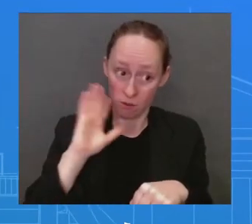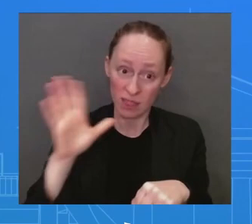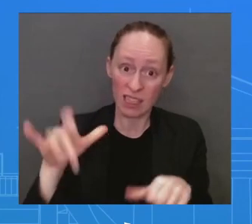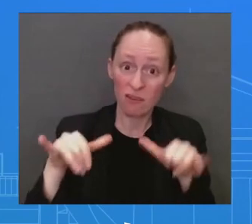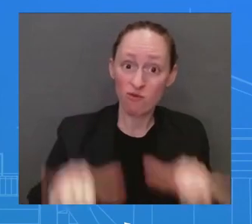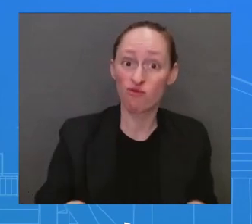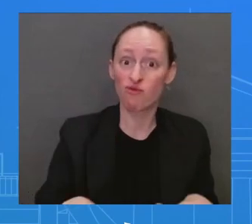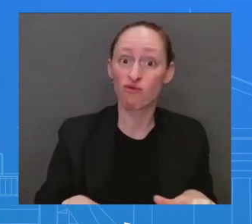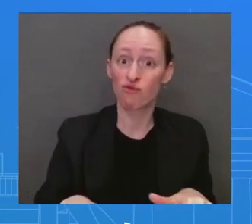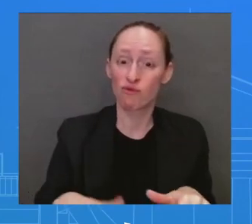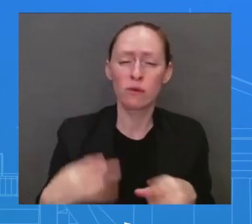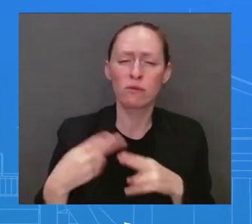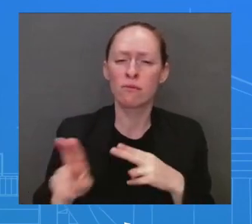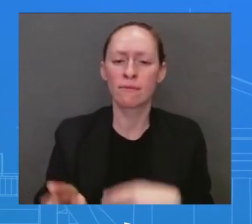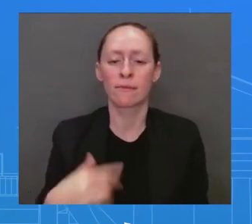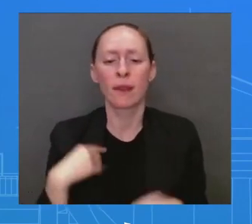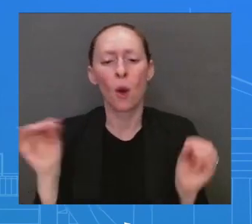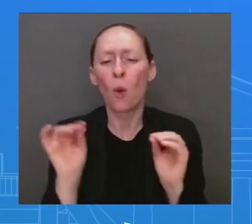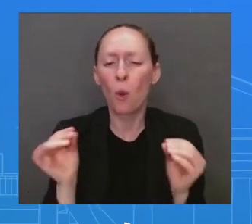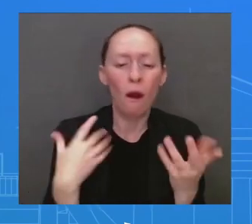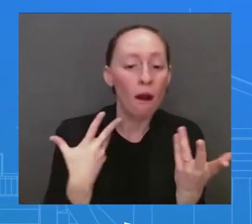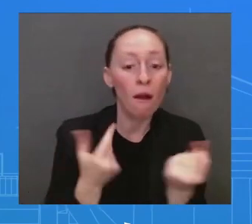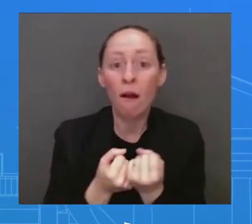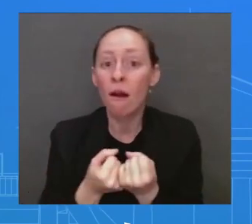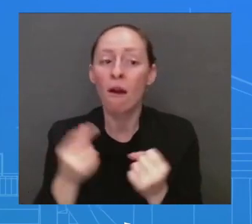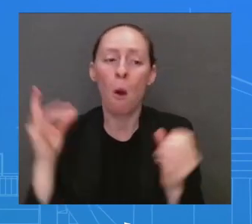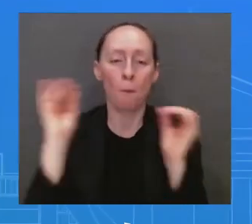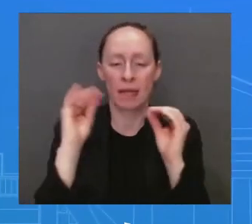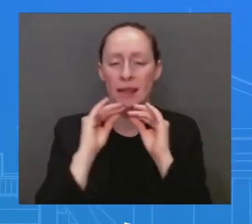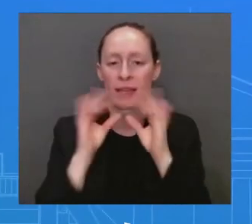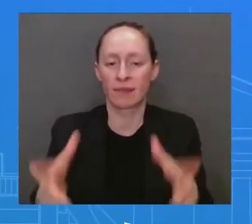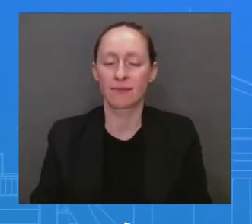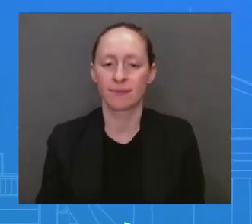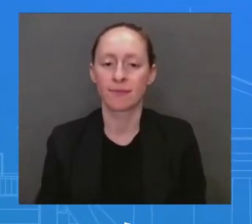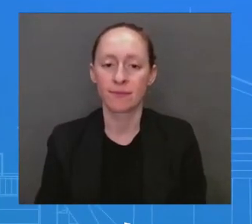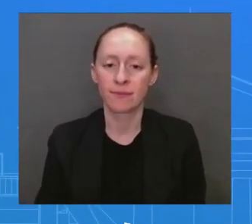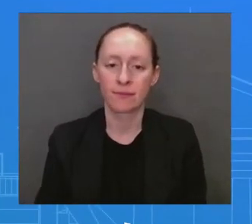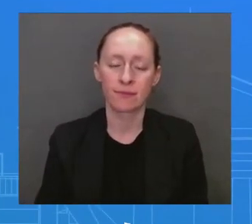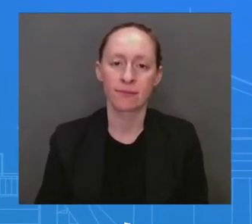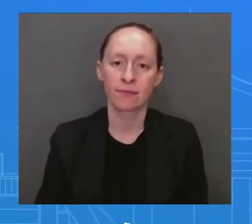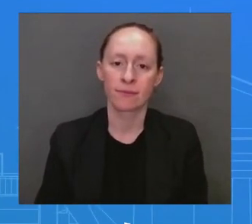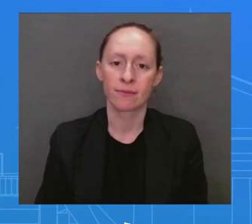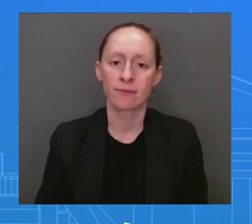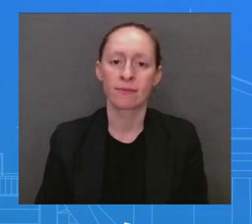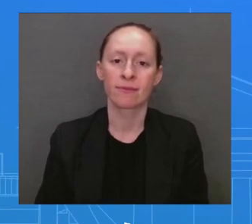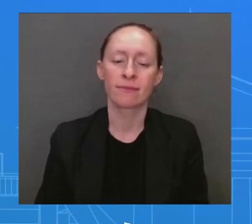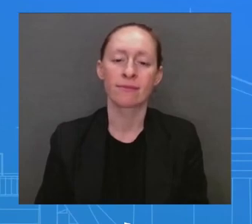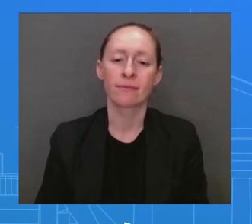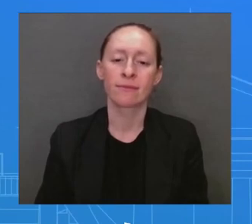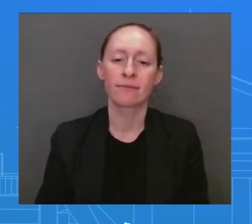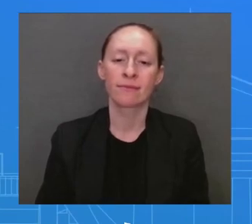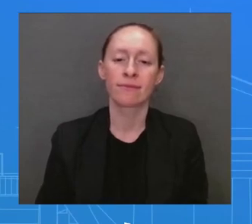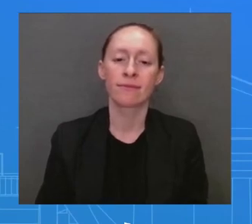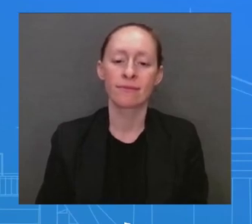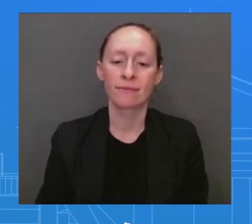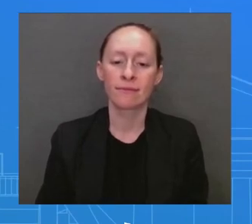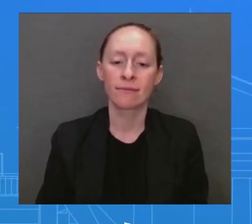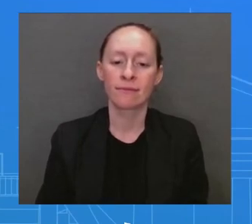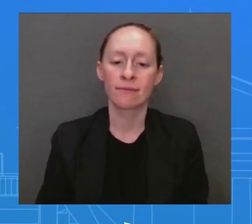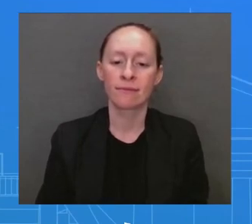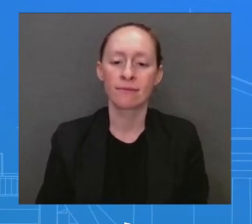Thank you. Do you believe that the current level of bombardment allows for the extraction or transfer of